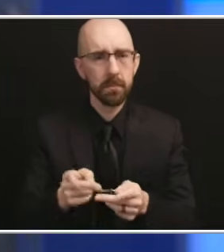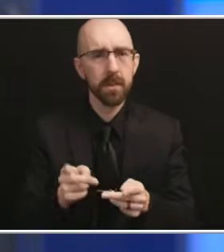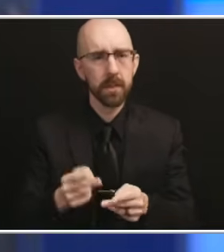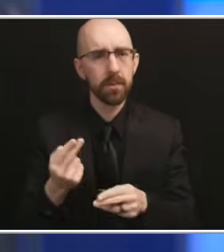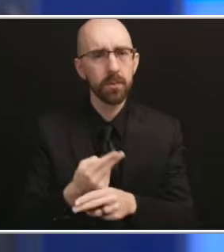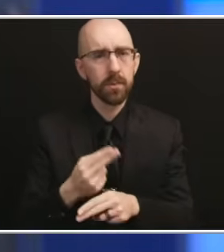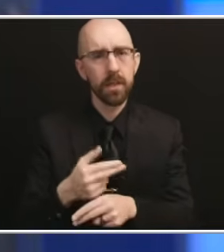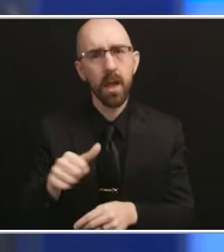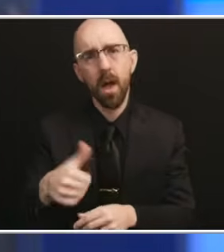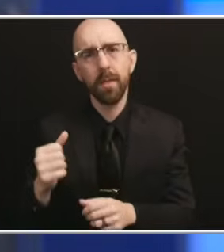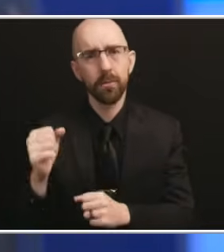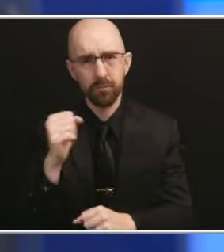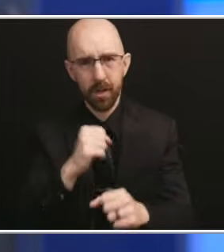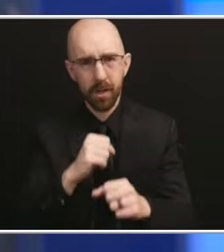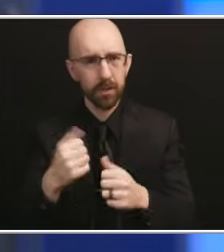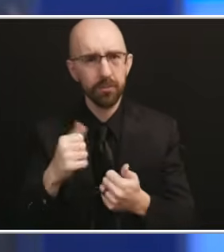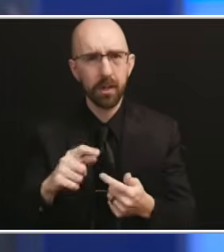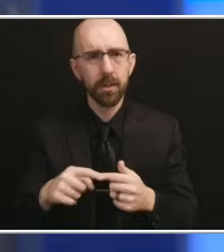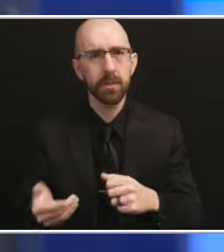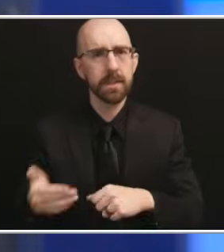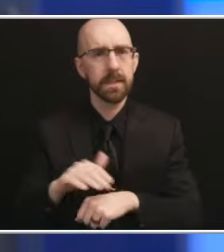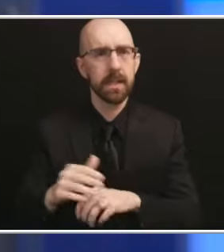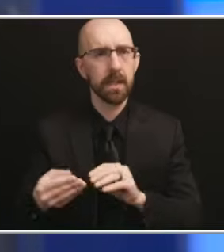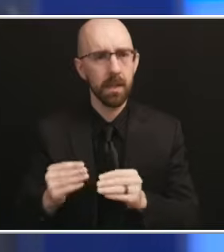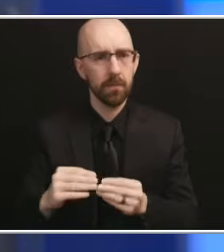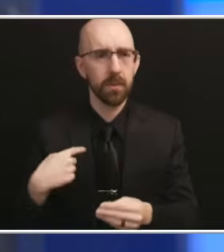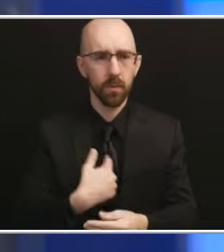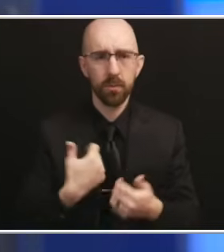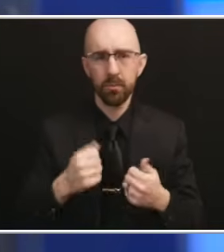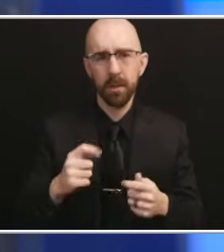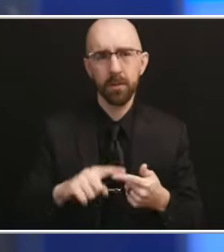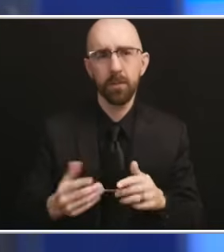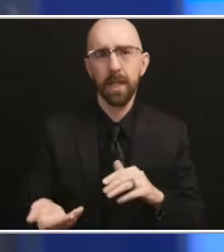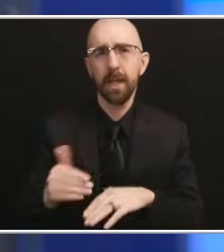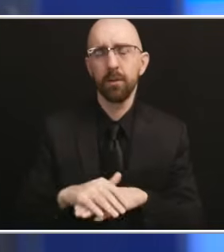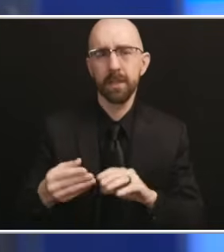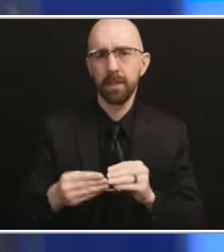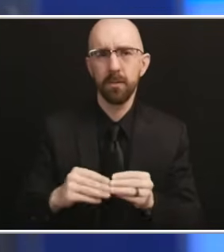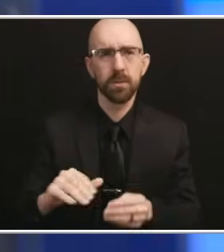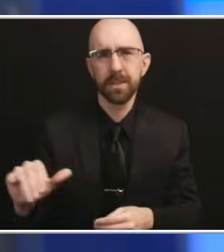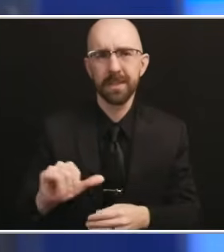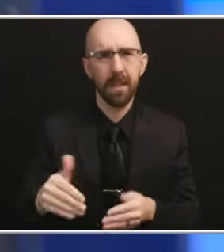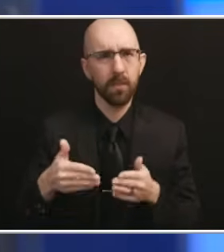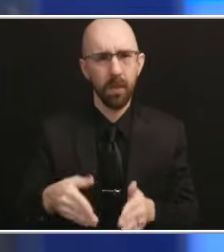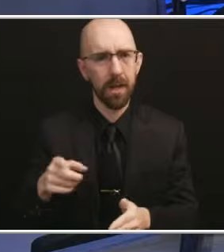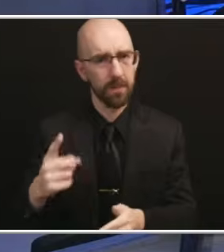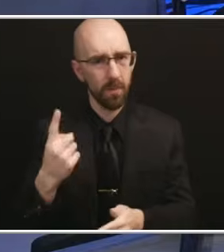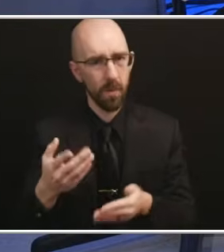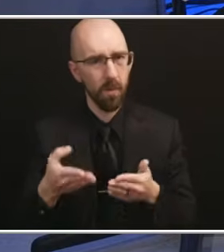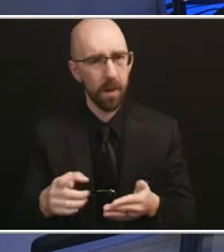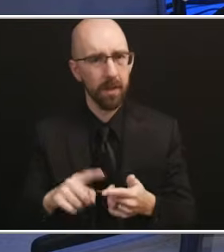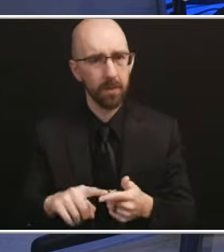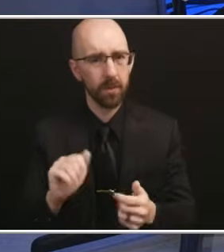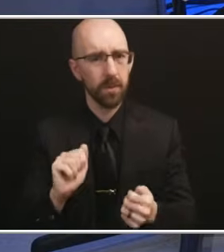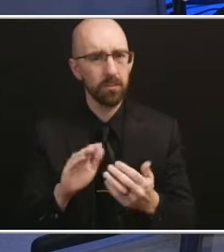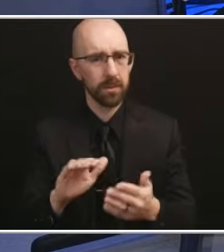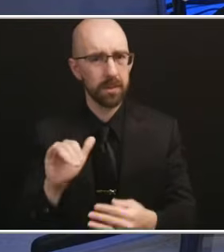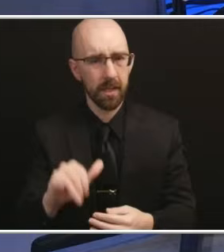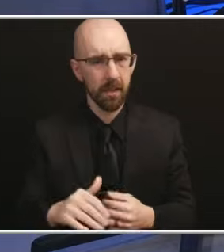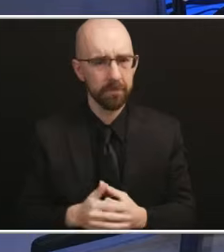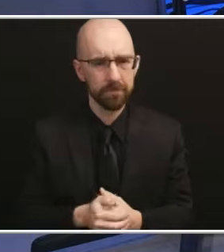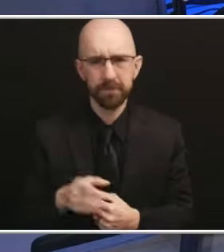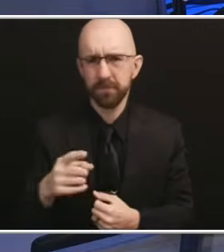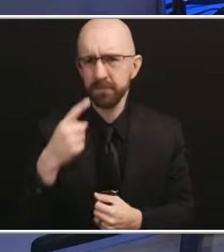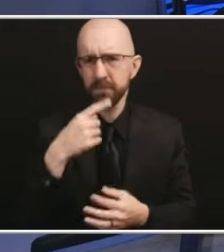to try to increase their numbers, and we're trying to increase our numbers the same way, and this is just one way to go about it. Right. Can you explain how